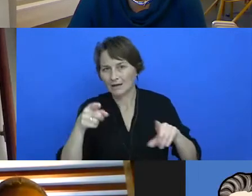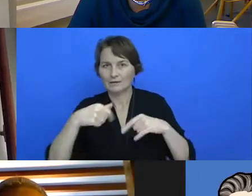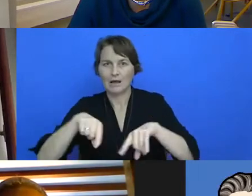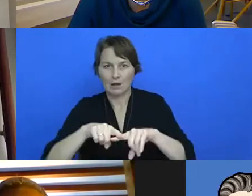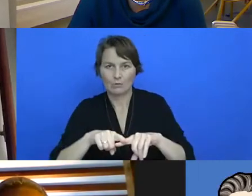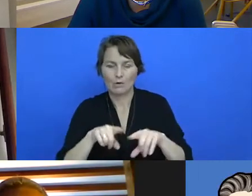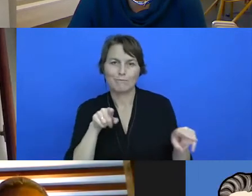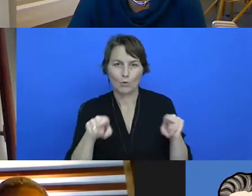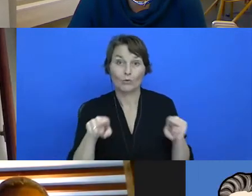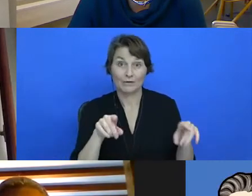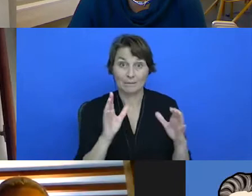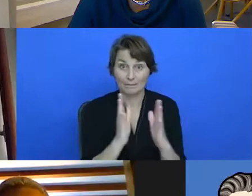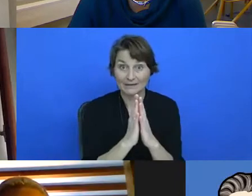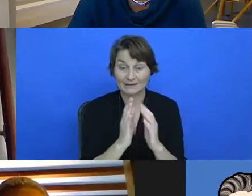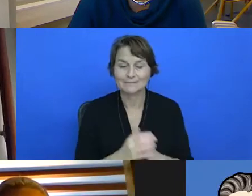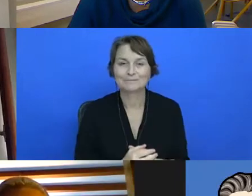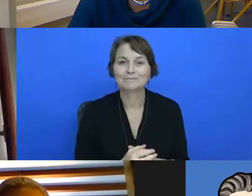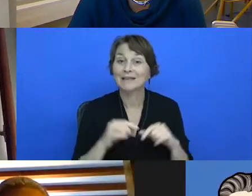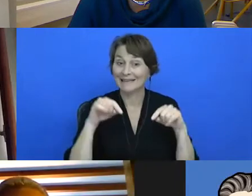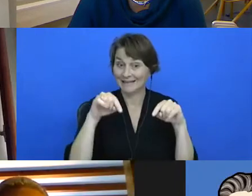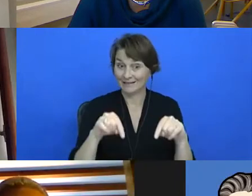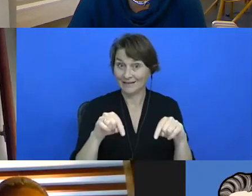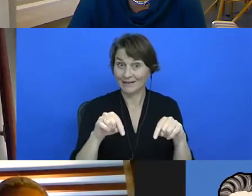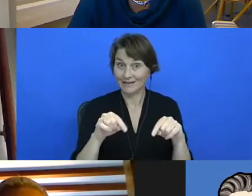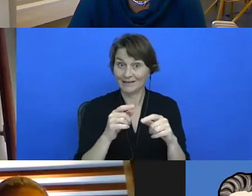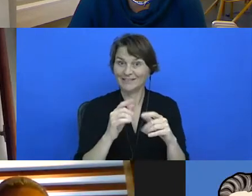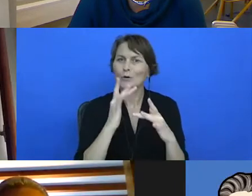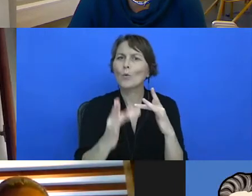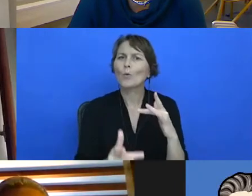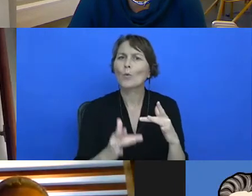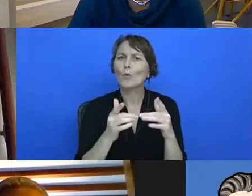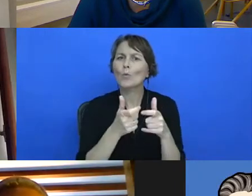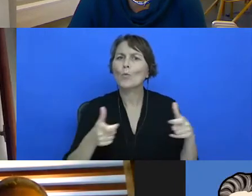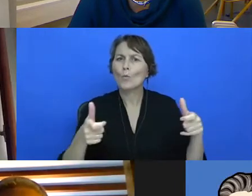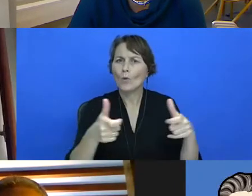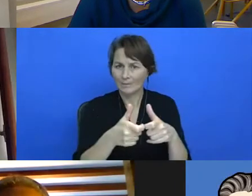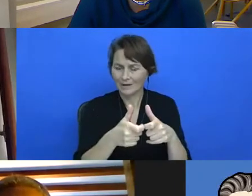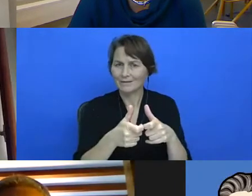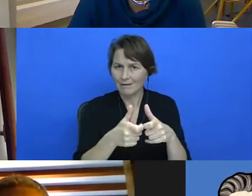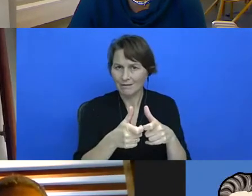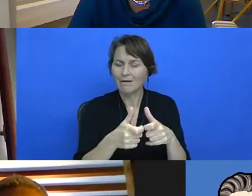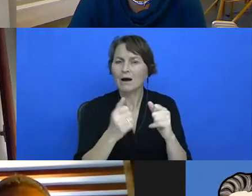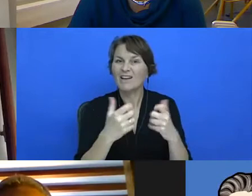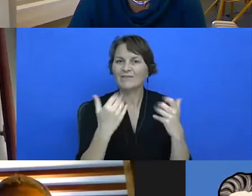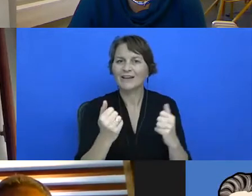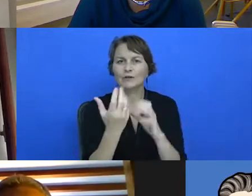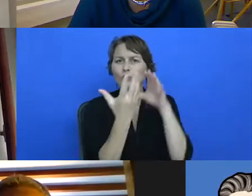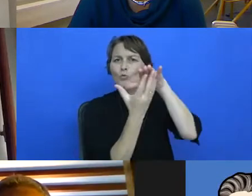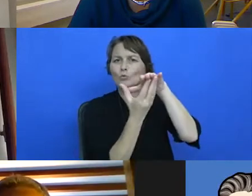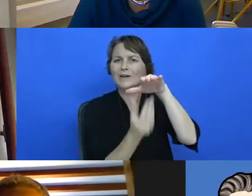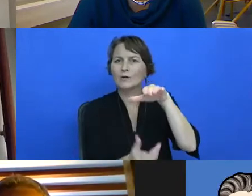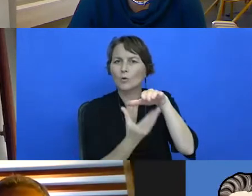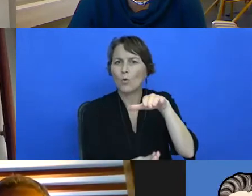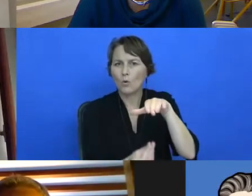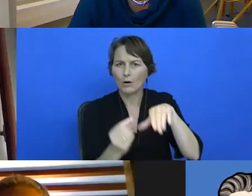The webinar is being recorded and will be closed captioned for the hard of hearing later. As you